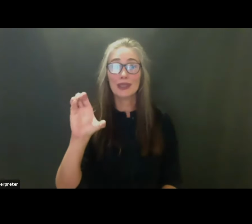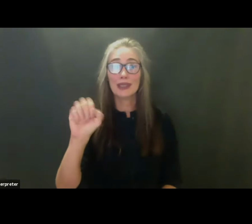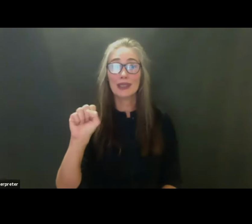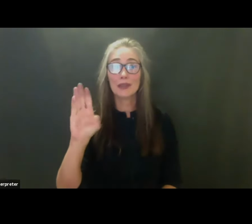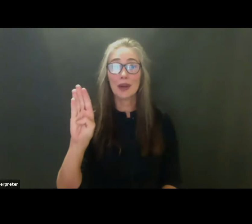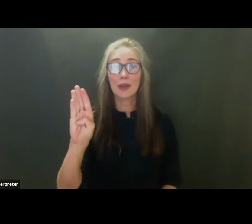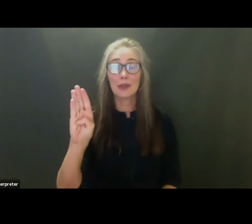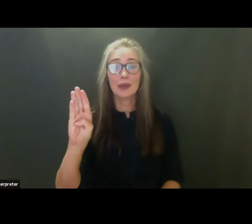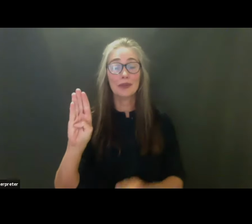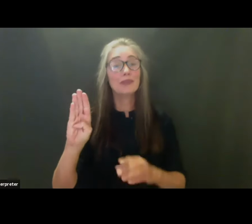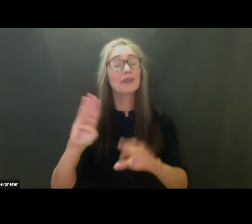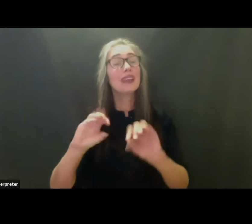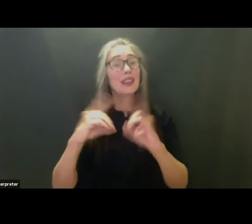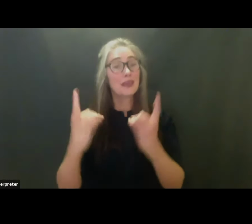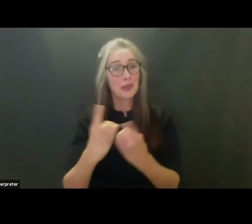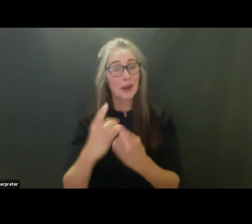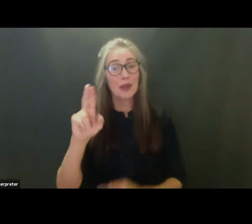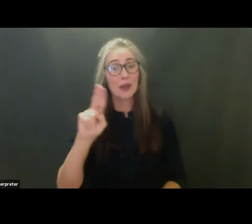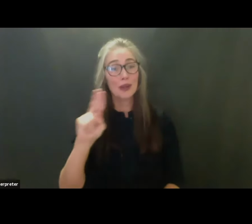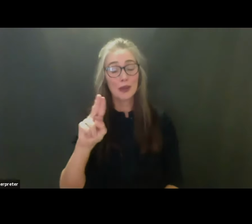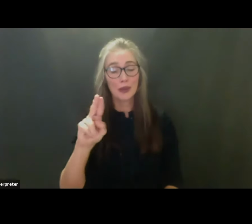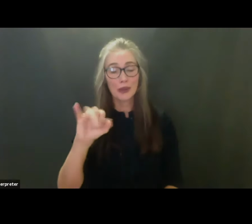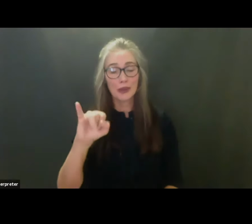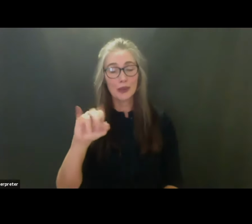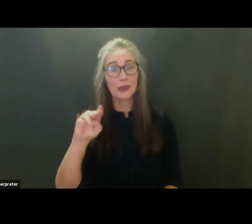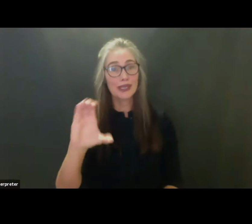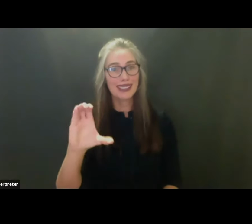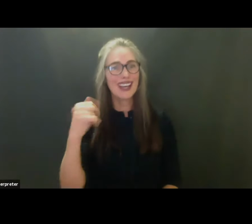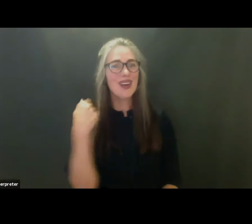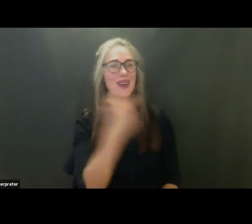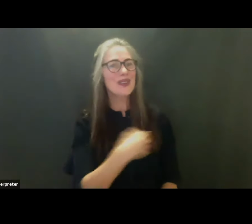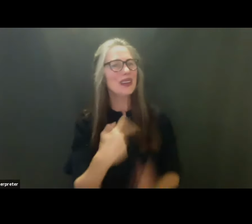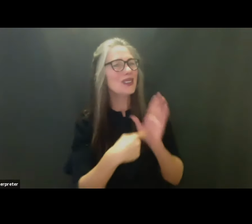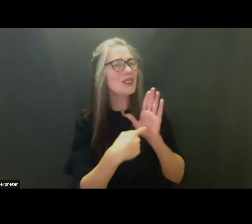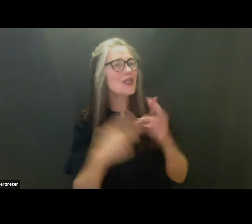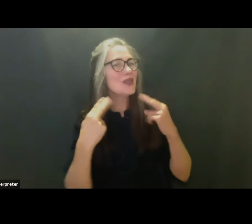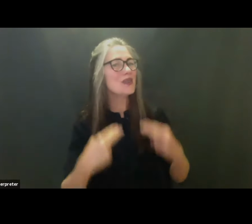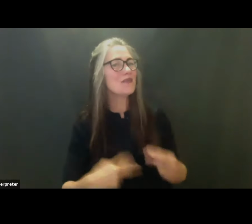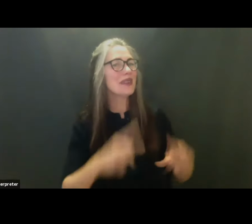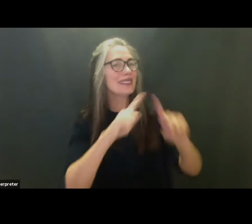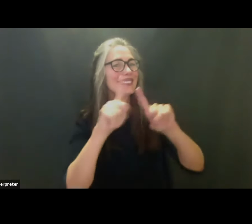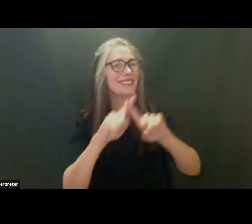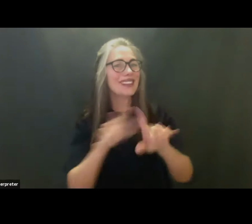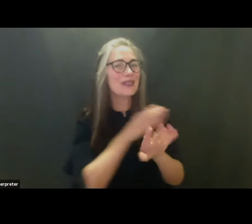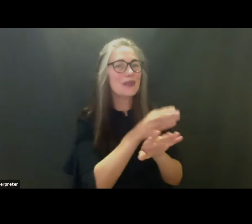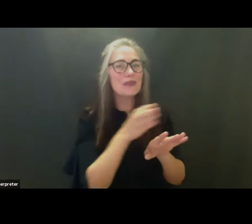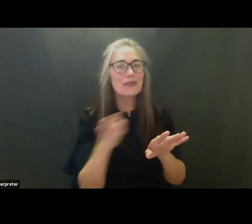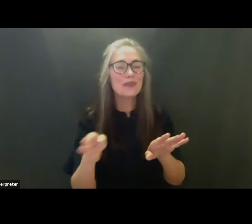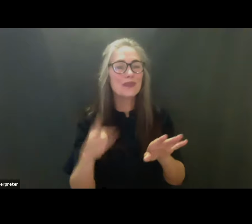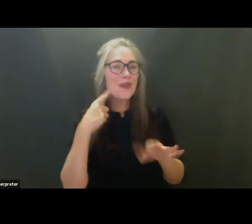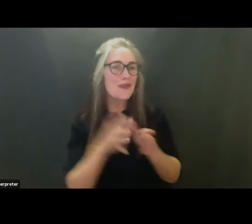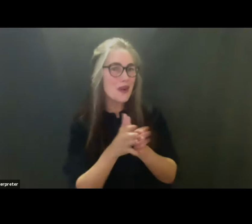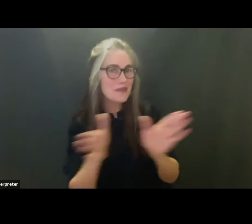Our center serves as the public face of humanities for the campus and our programs aim to deepen our understanding